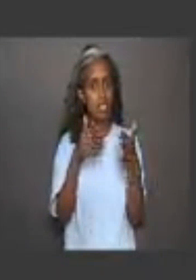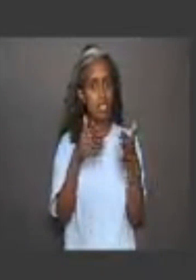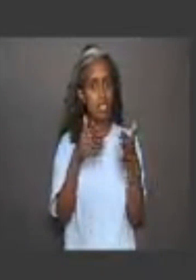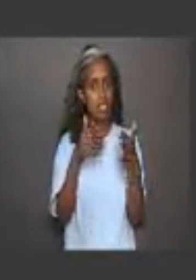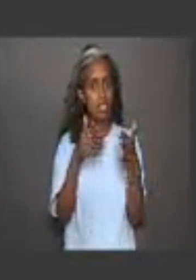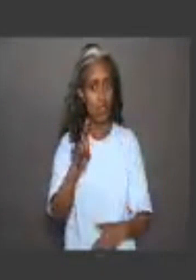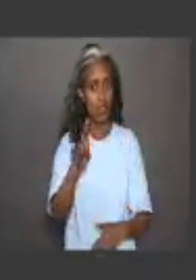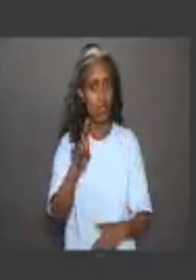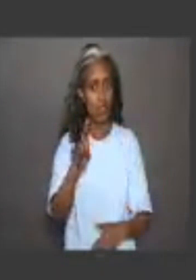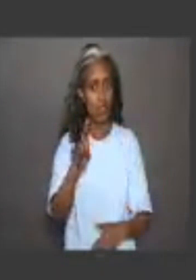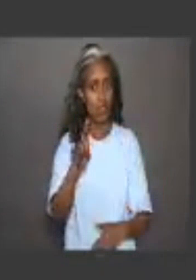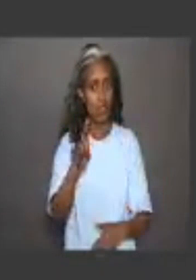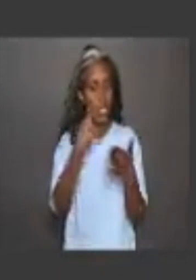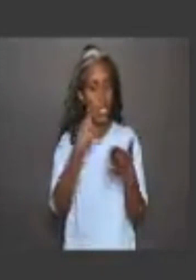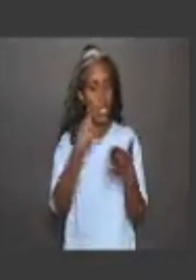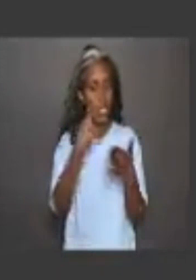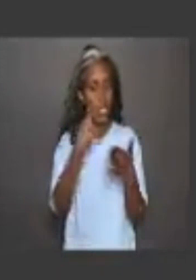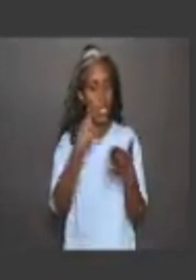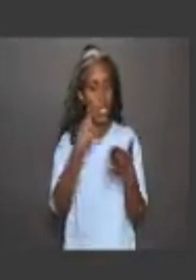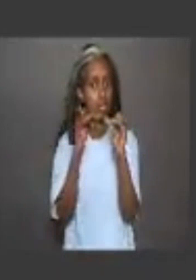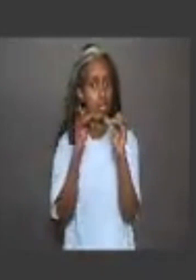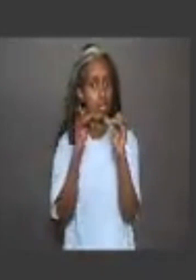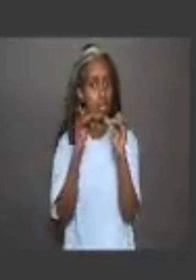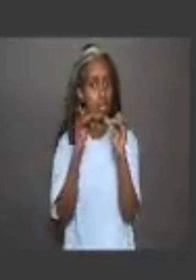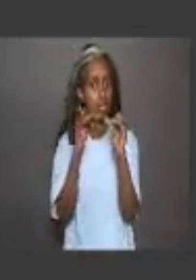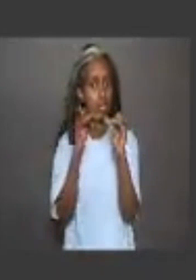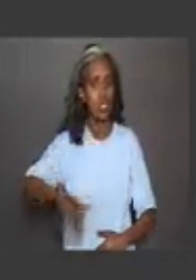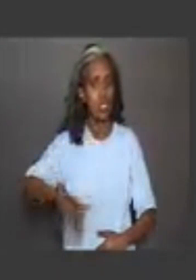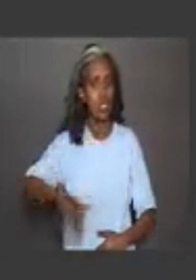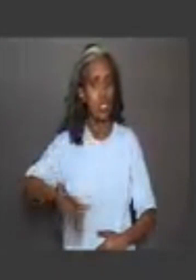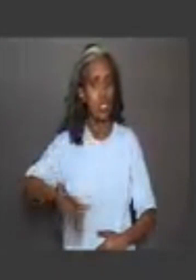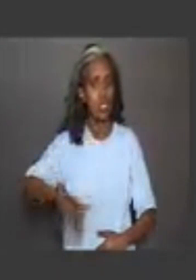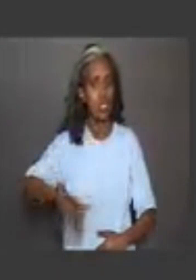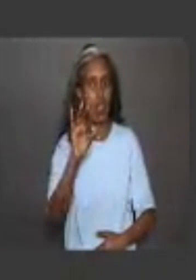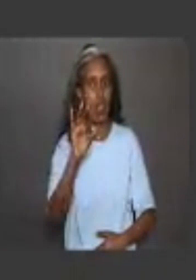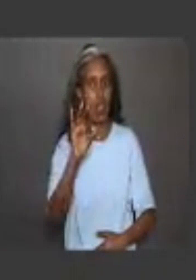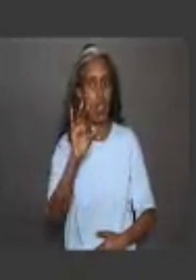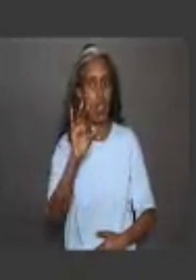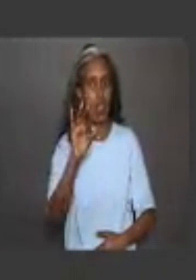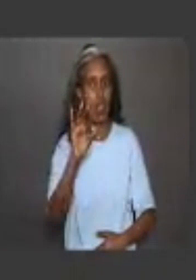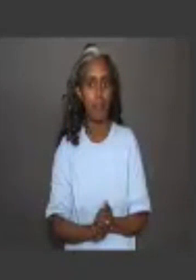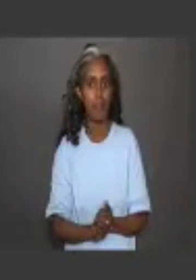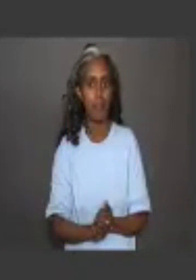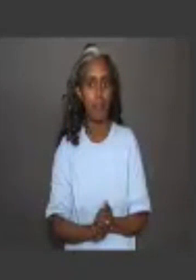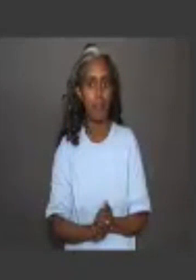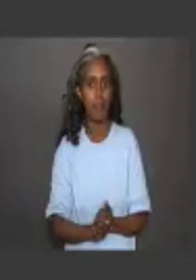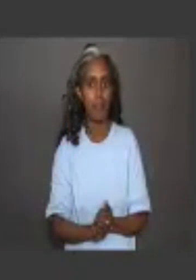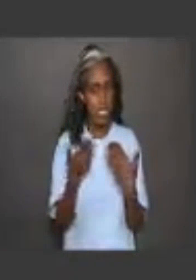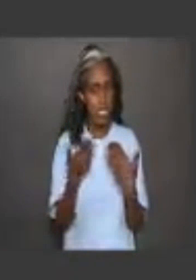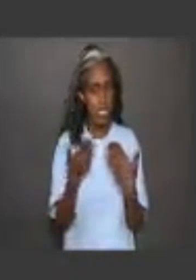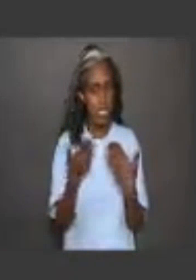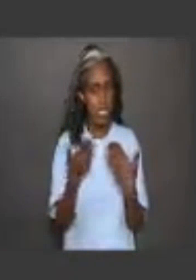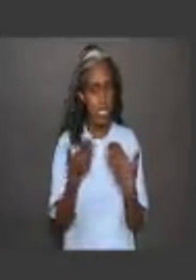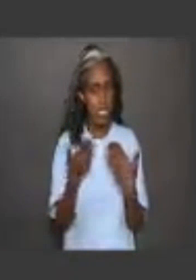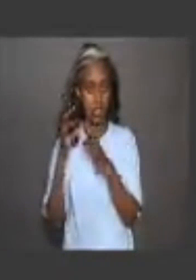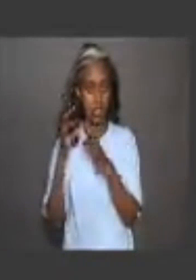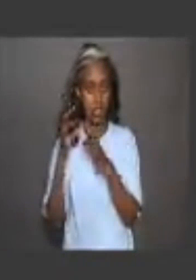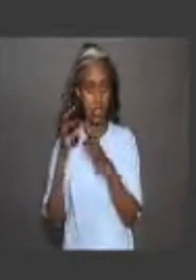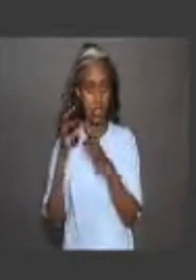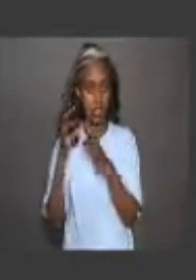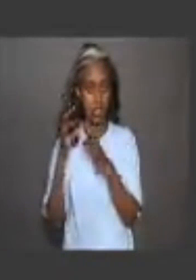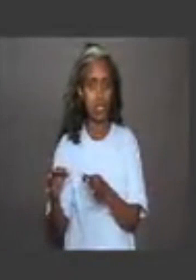be equal to the remainder 9. Simple substitution will allow us to